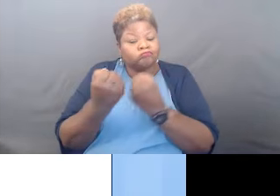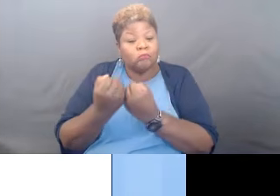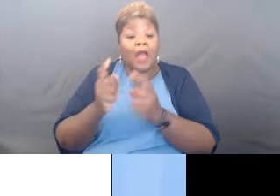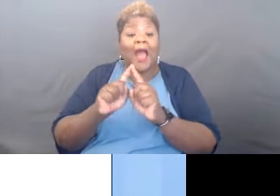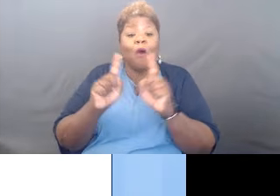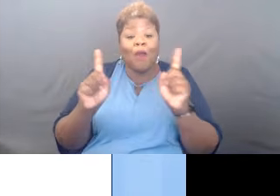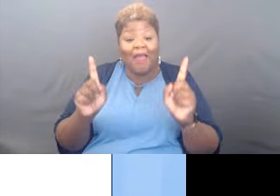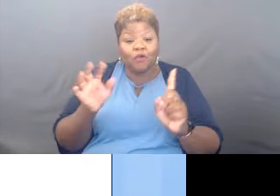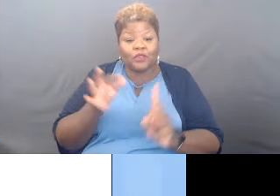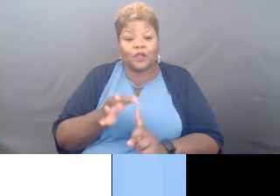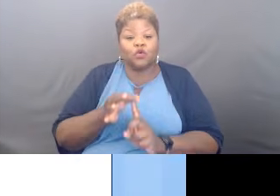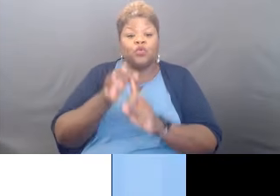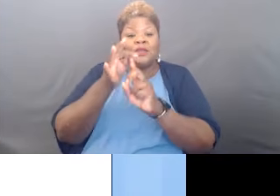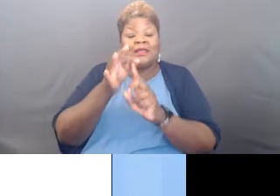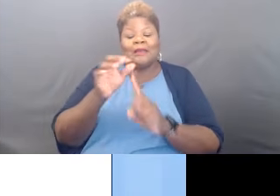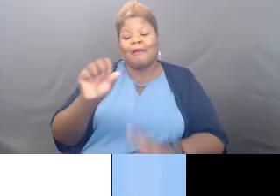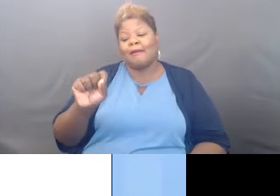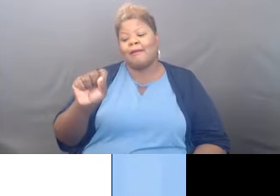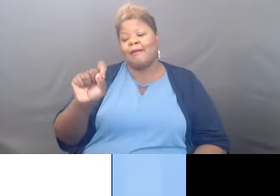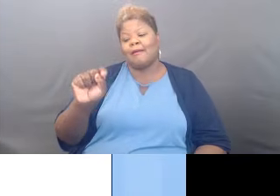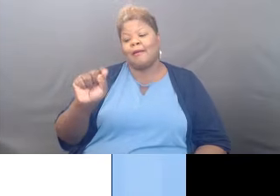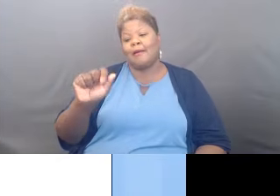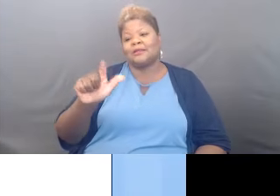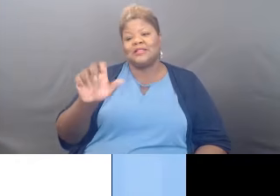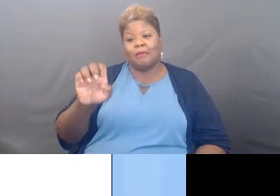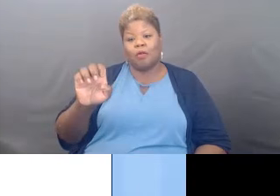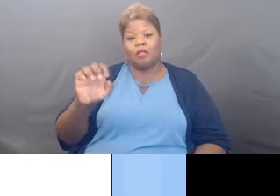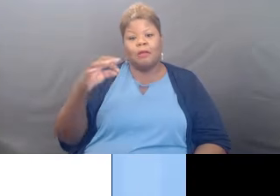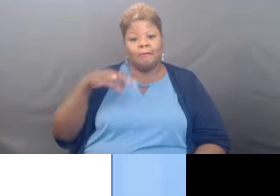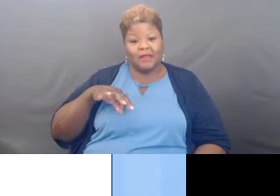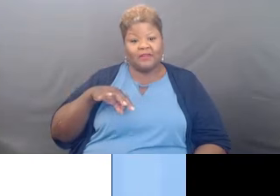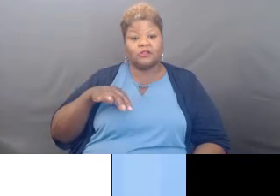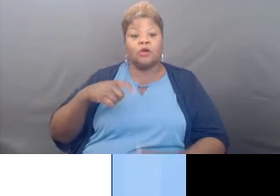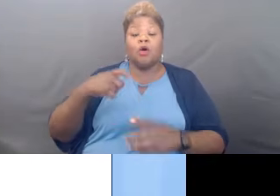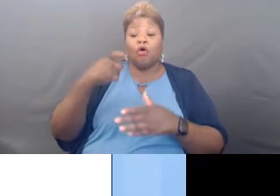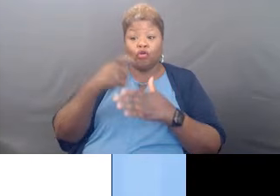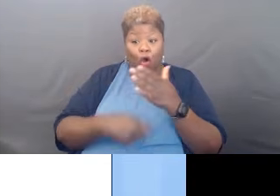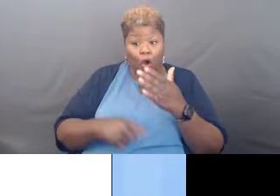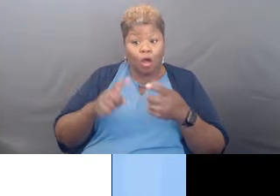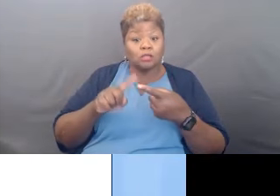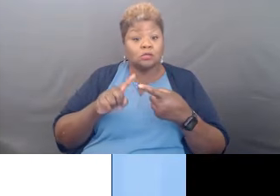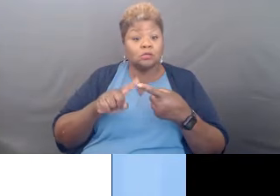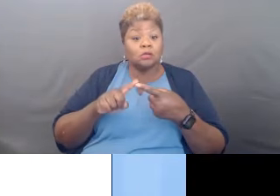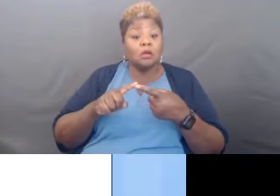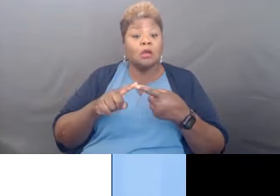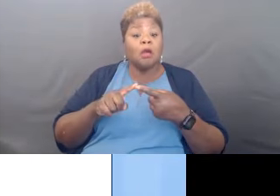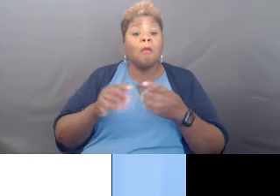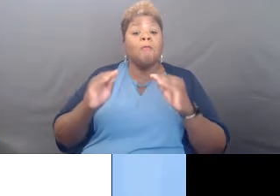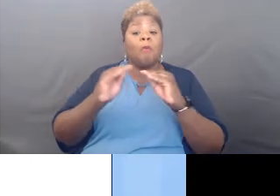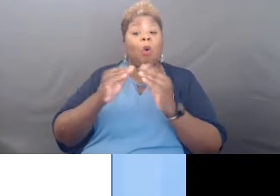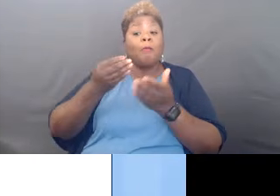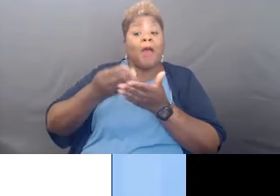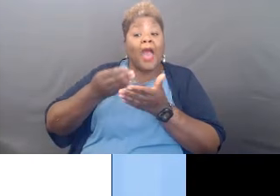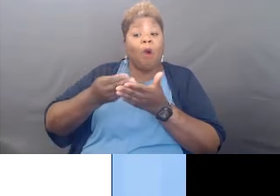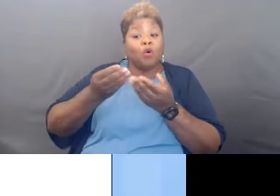are unique stable account benefits, cost-effective, broader spending power. I'll talk about that